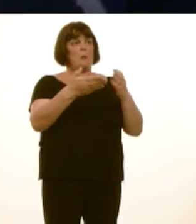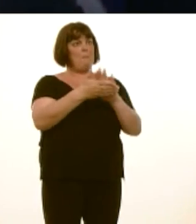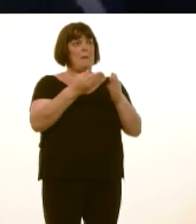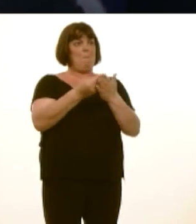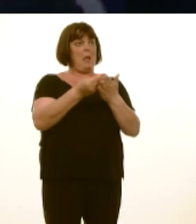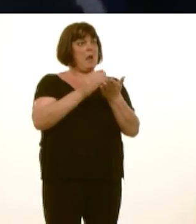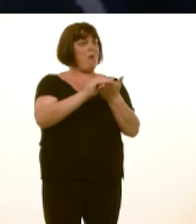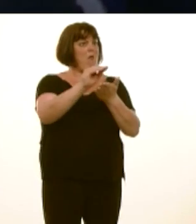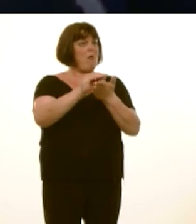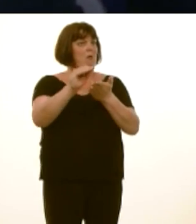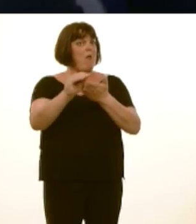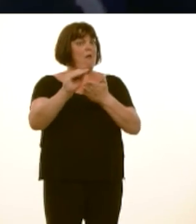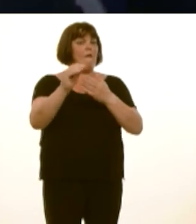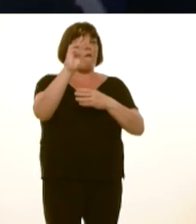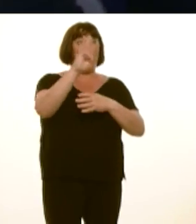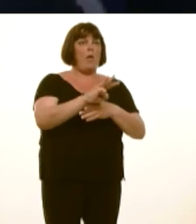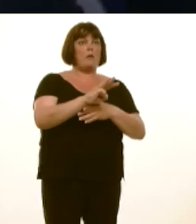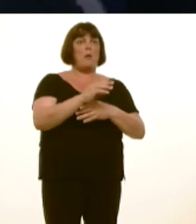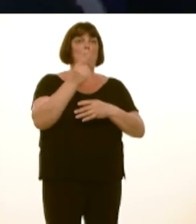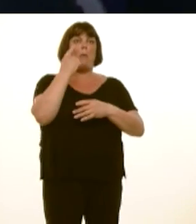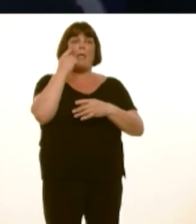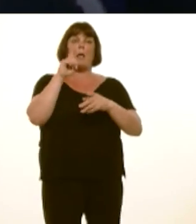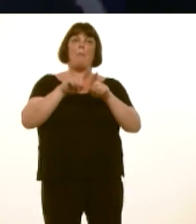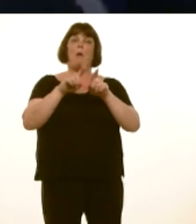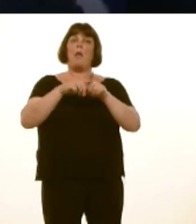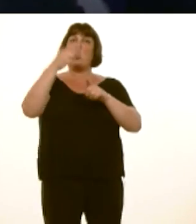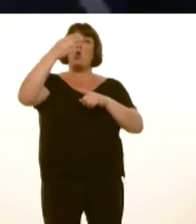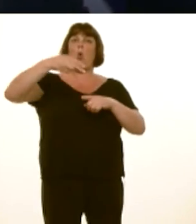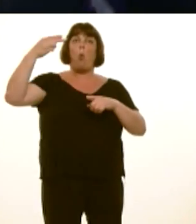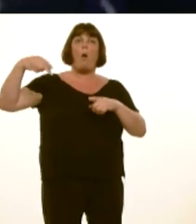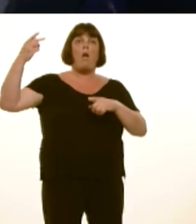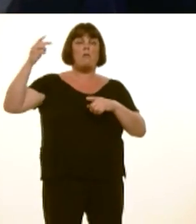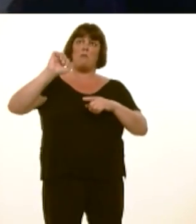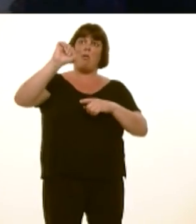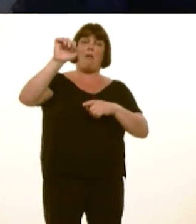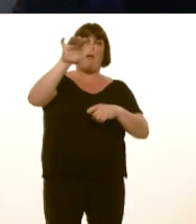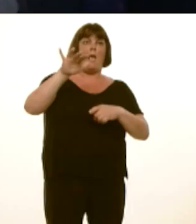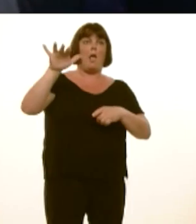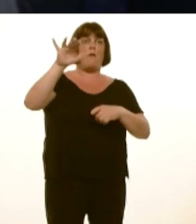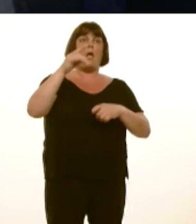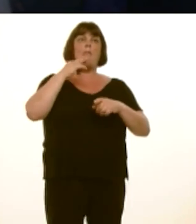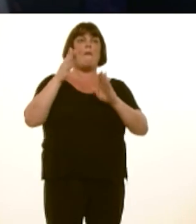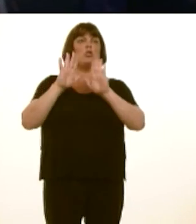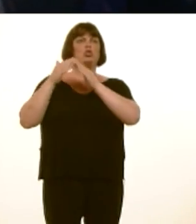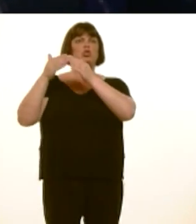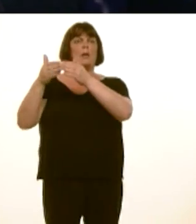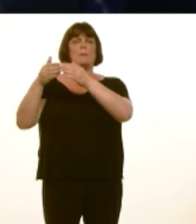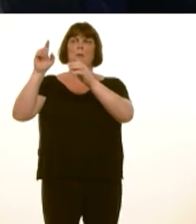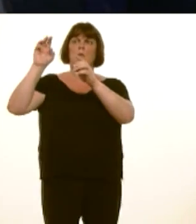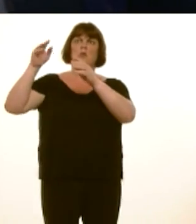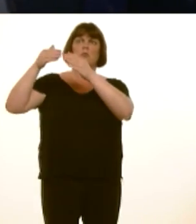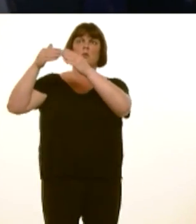then something like the Hurtigruten, which operates in Norway, which stops point to point in many, many places along the coast and stays